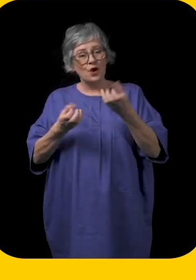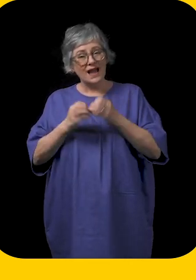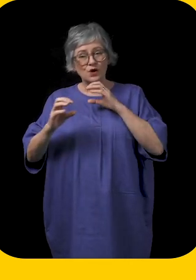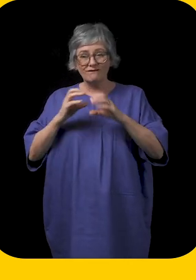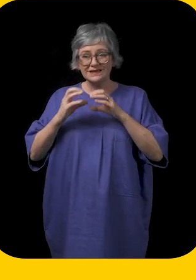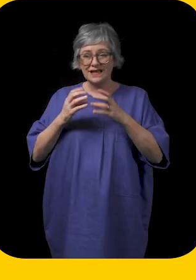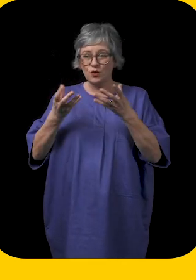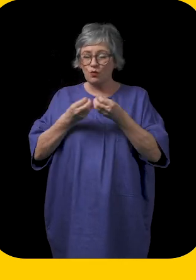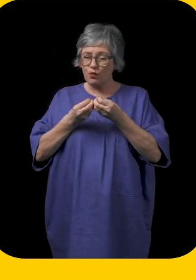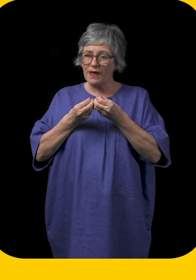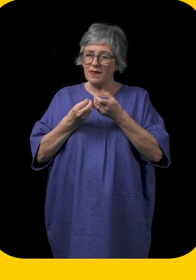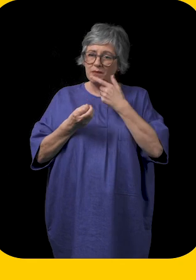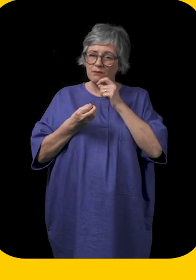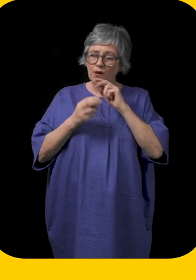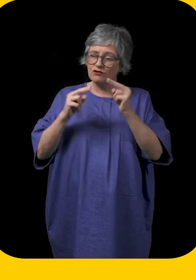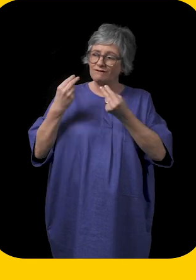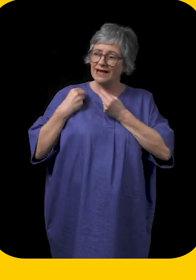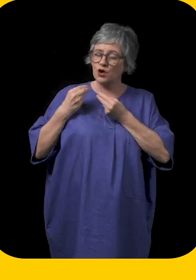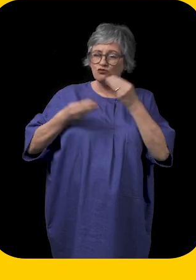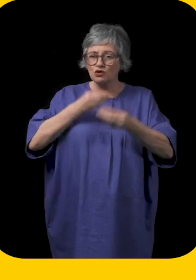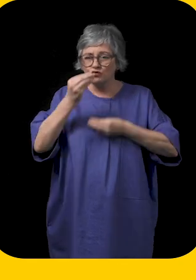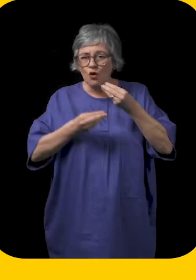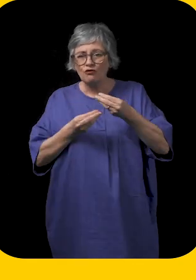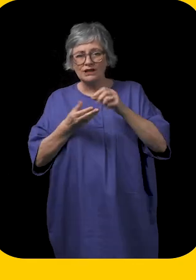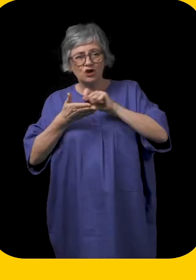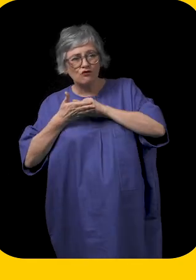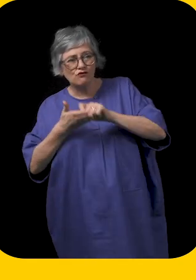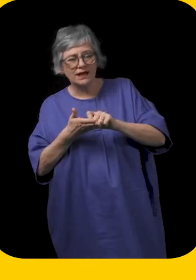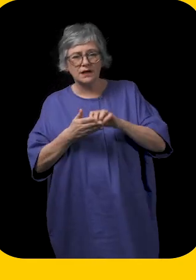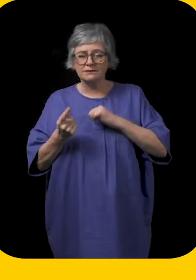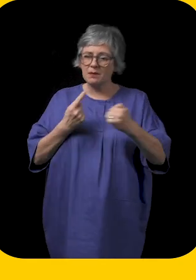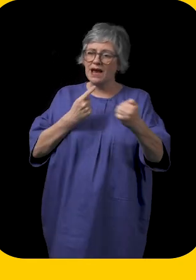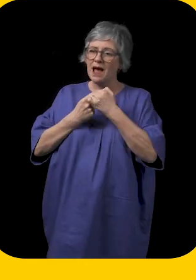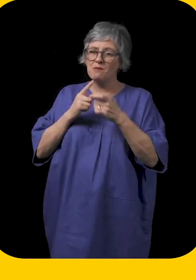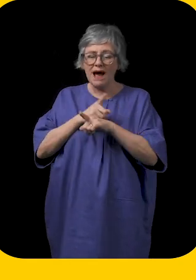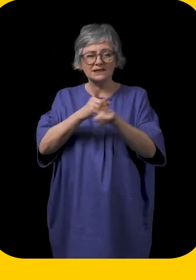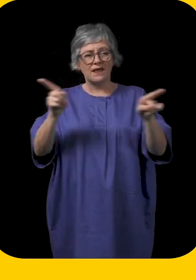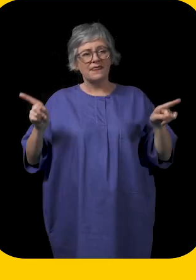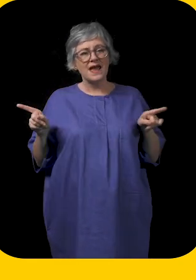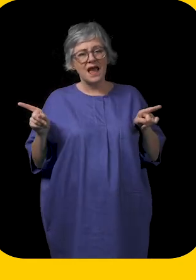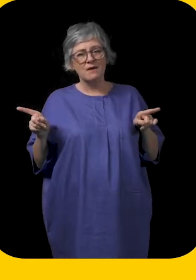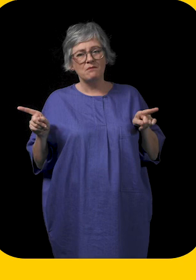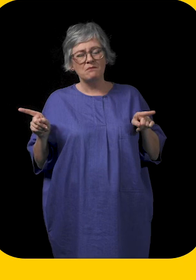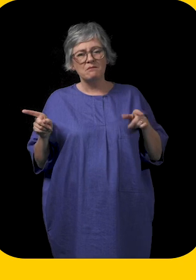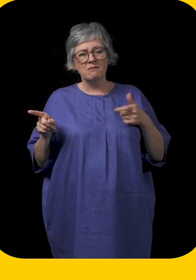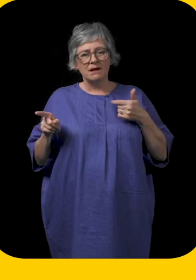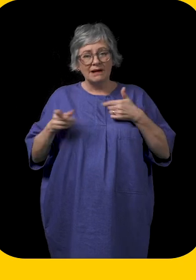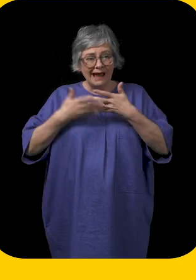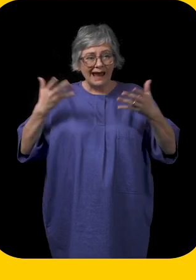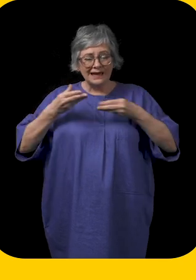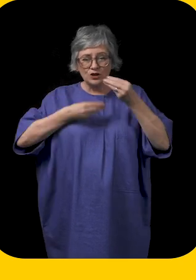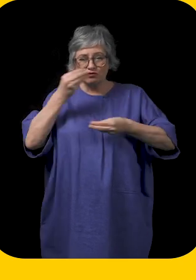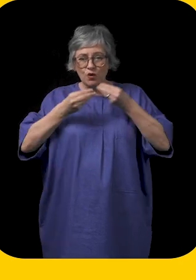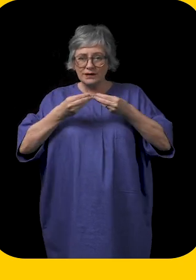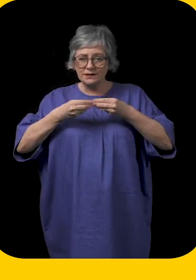Yeah. Have you had conversations with people when they've reflected on your stories and your writing and how it's impacted them? Any